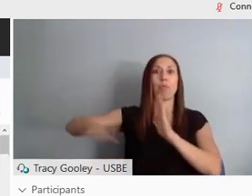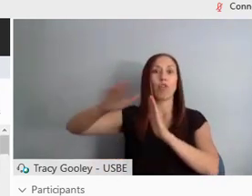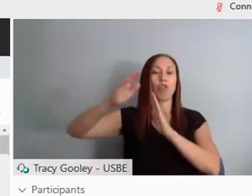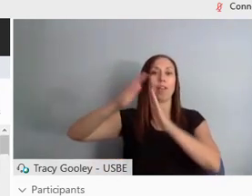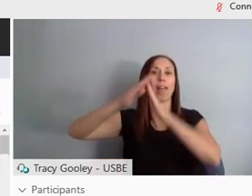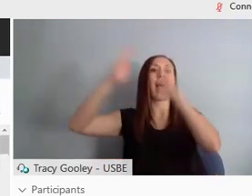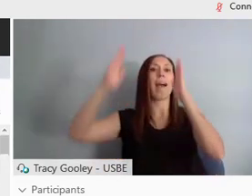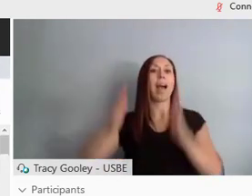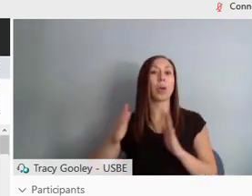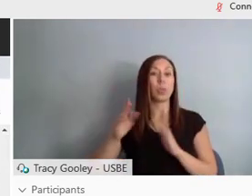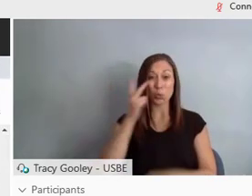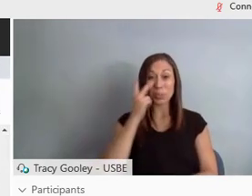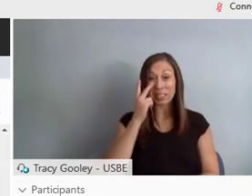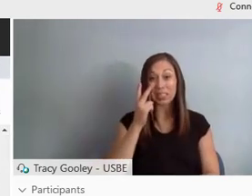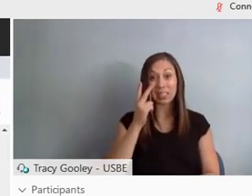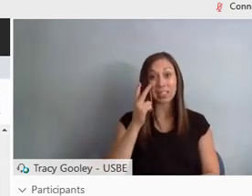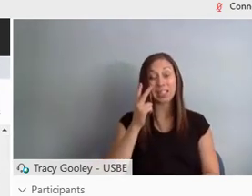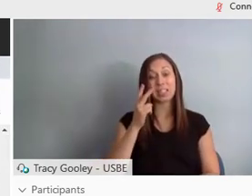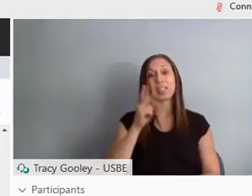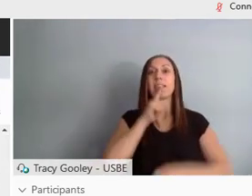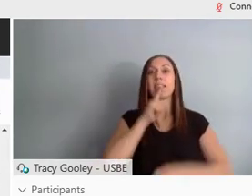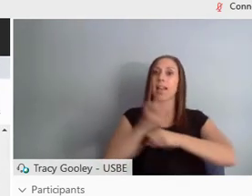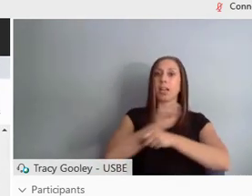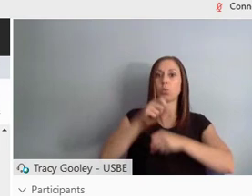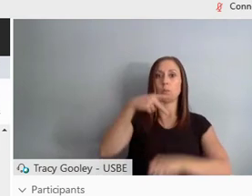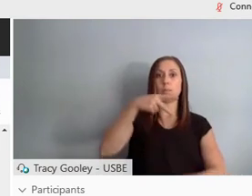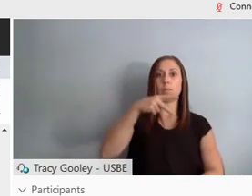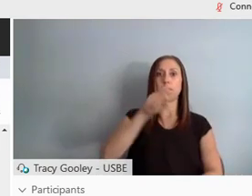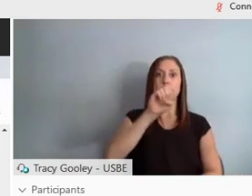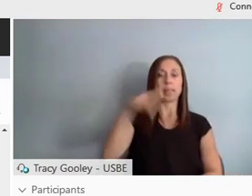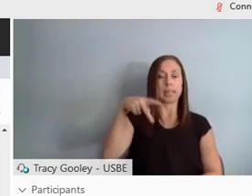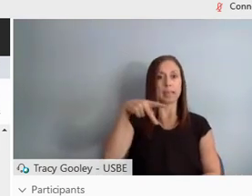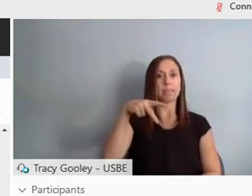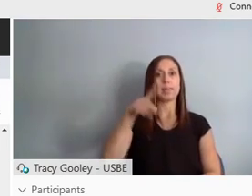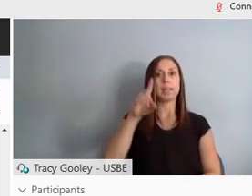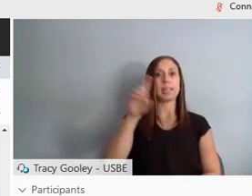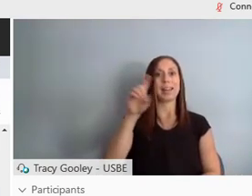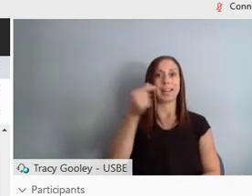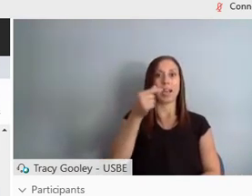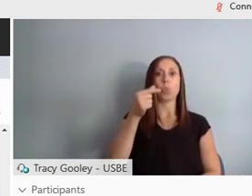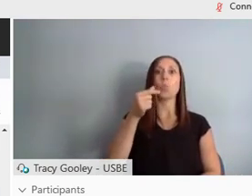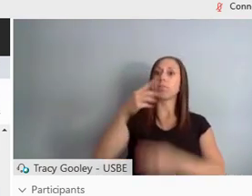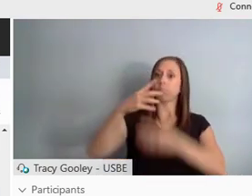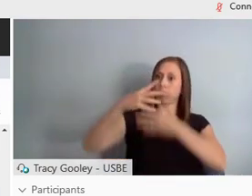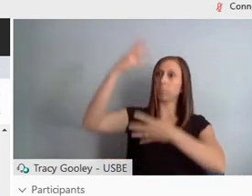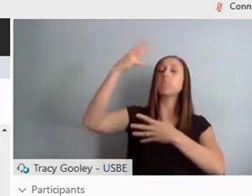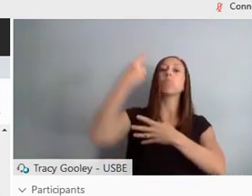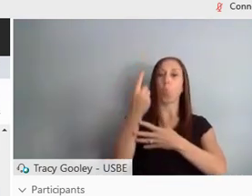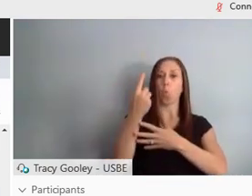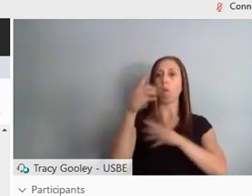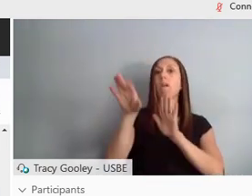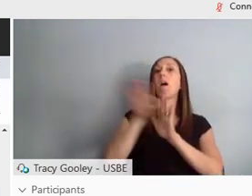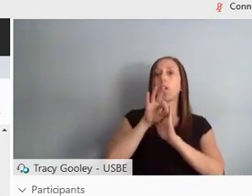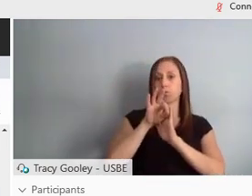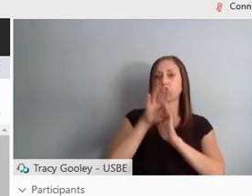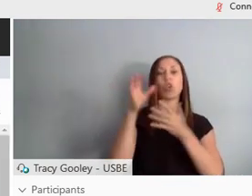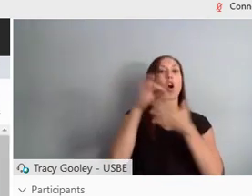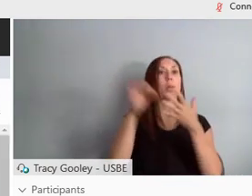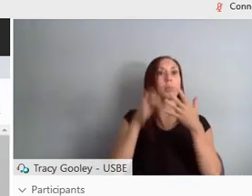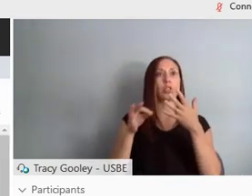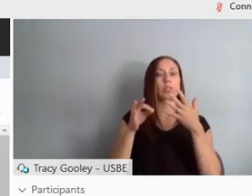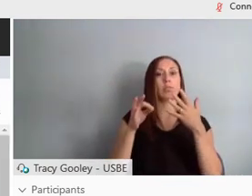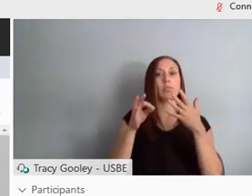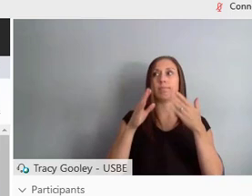if you saw when we were in the actual PEEP Data Gateway that the neighborhood house is listed as